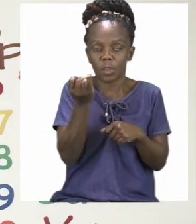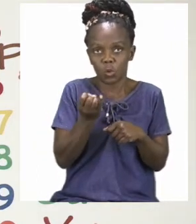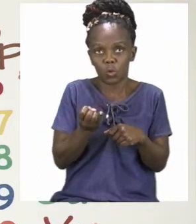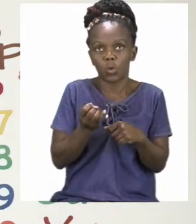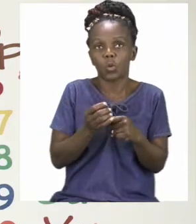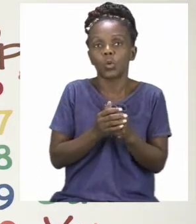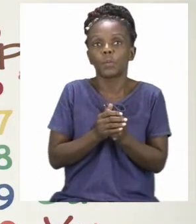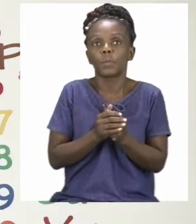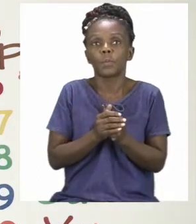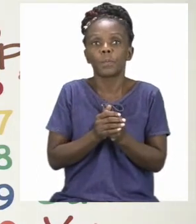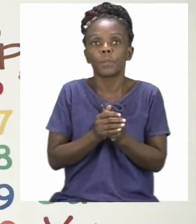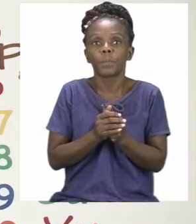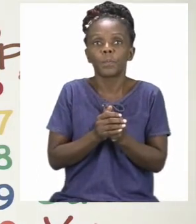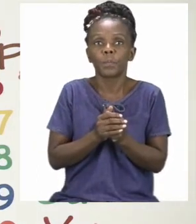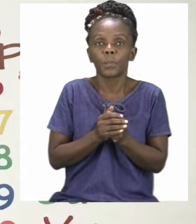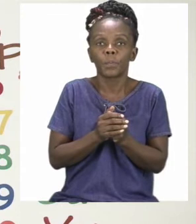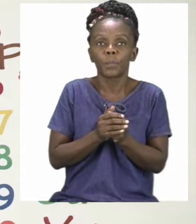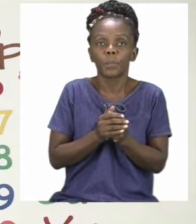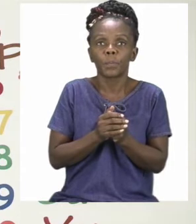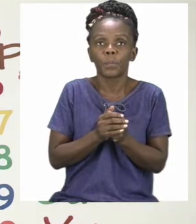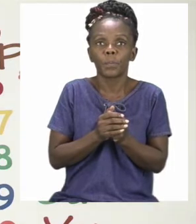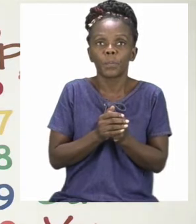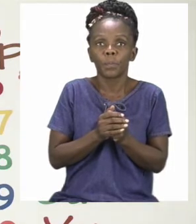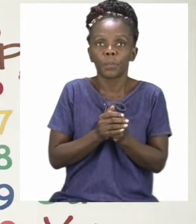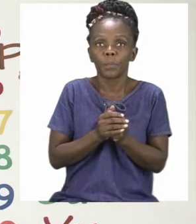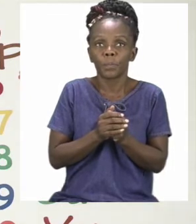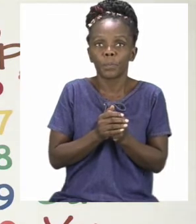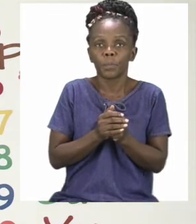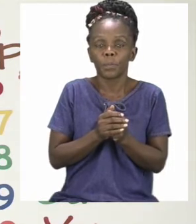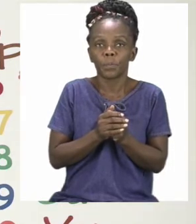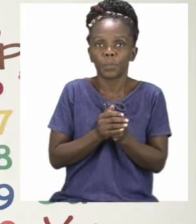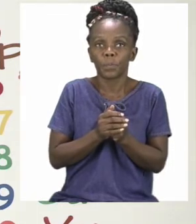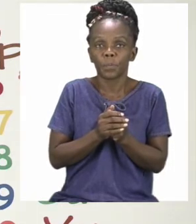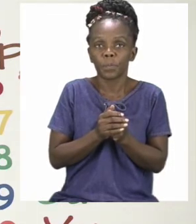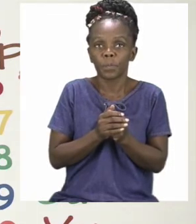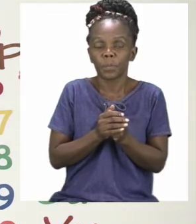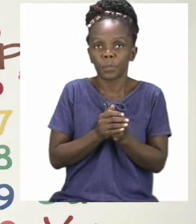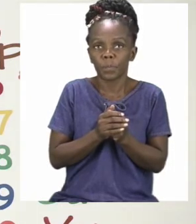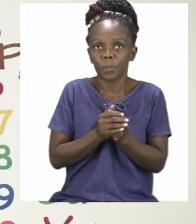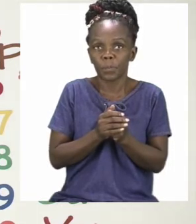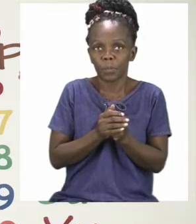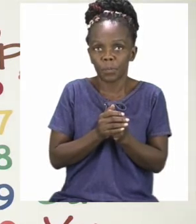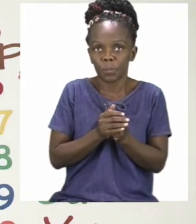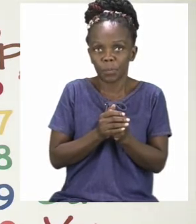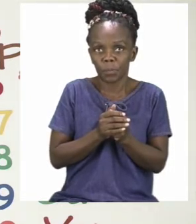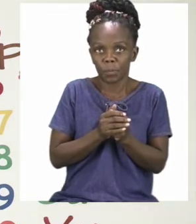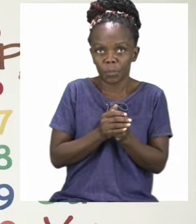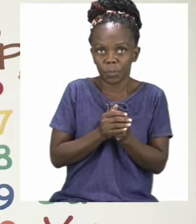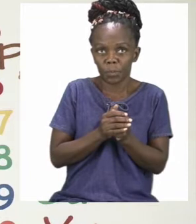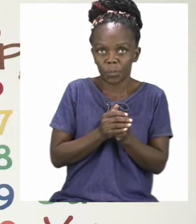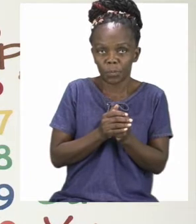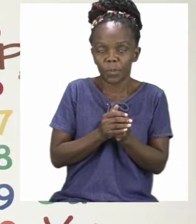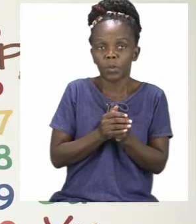to put your right hand on the paper and trace it. After that, you are going to take your right